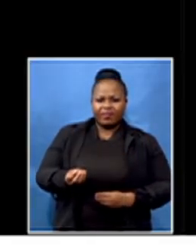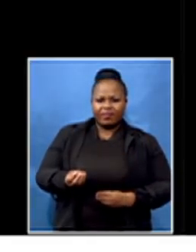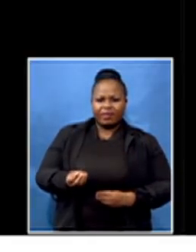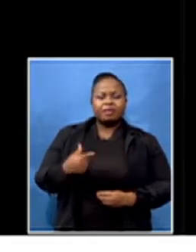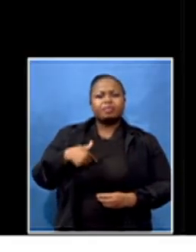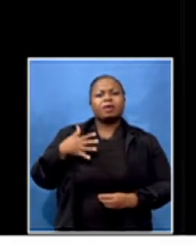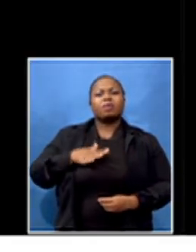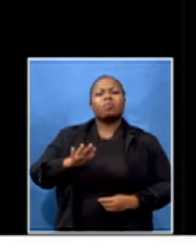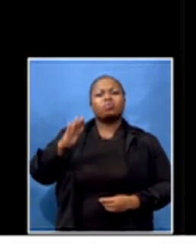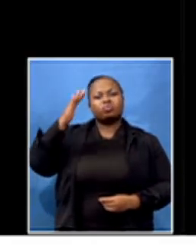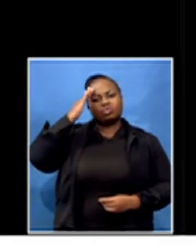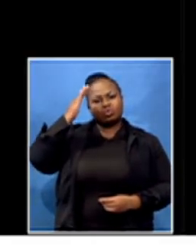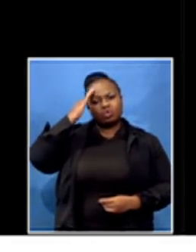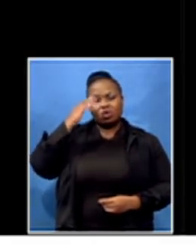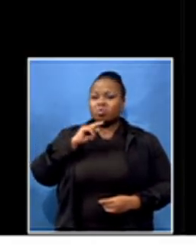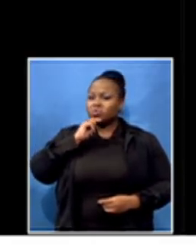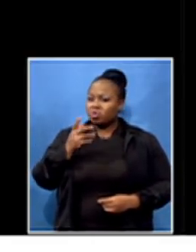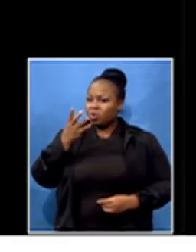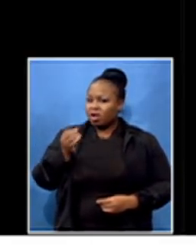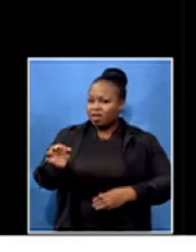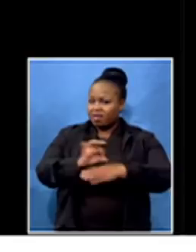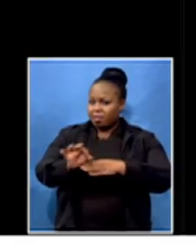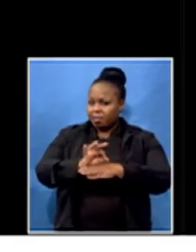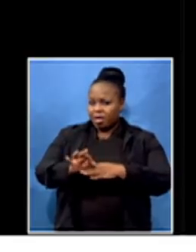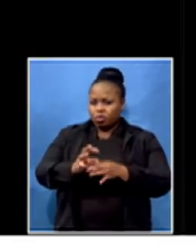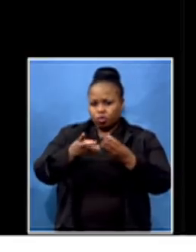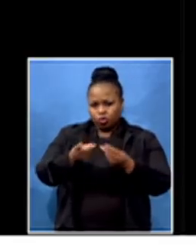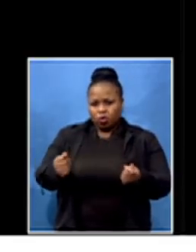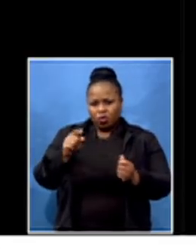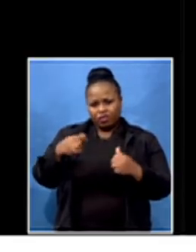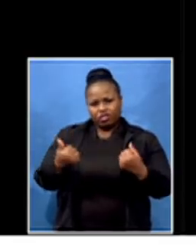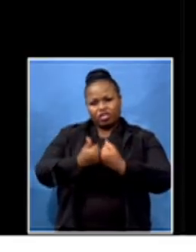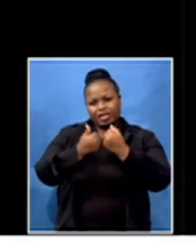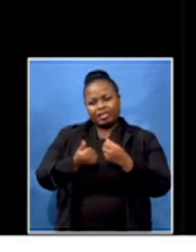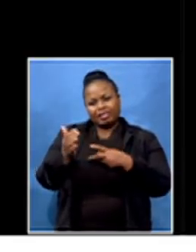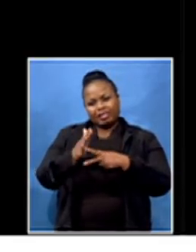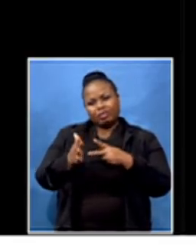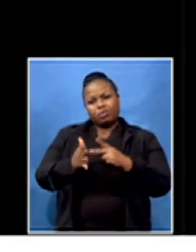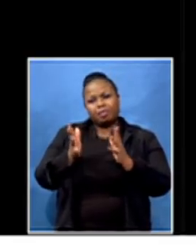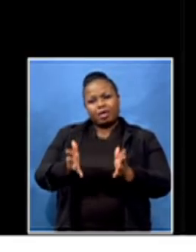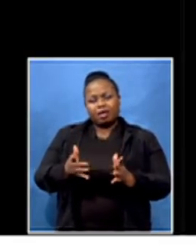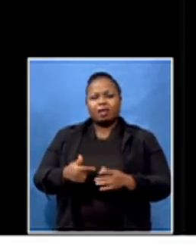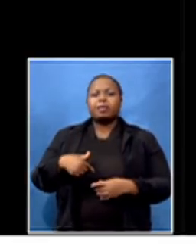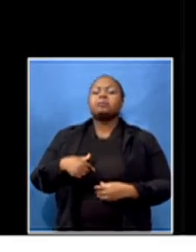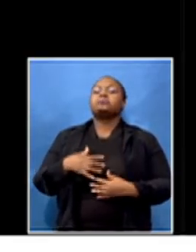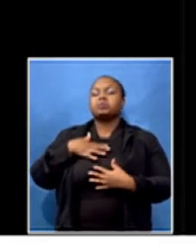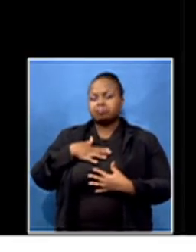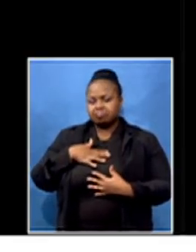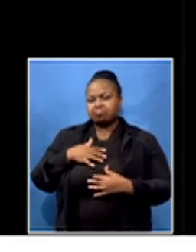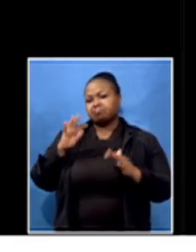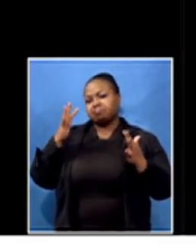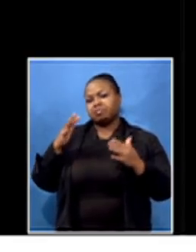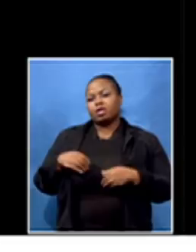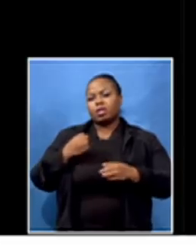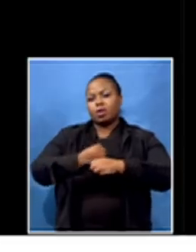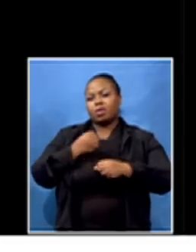is there a plan in place to address those two challenges? And appreciate the work that the two